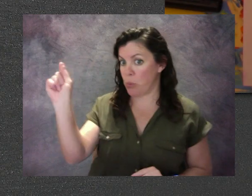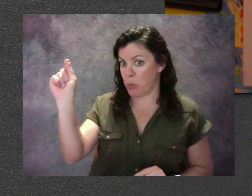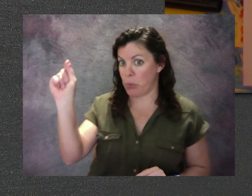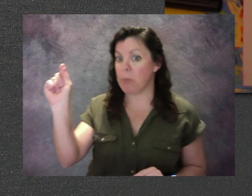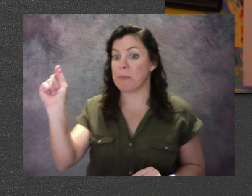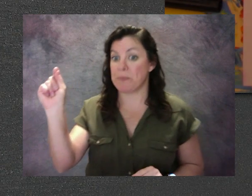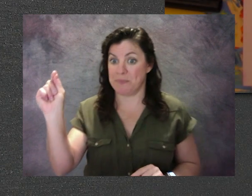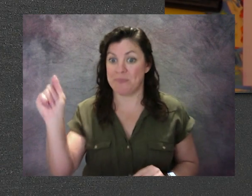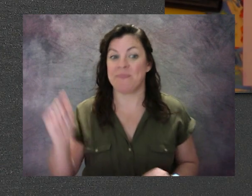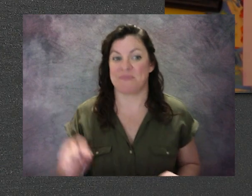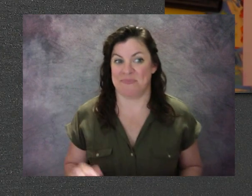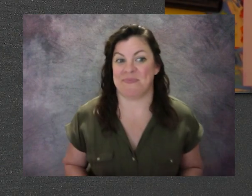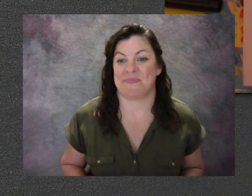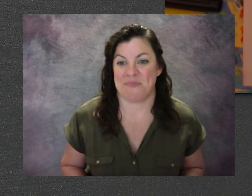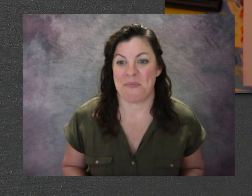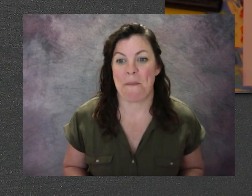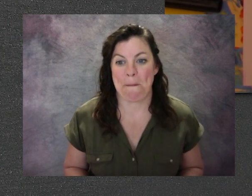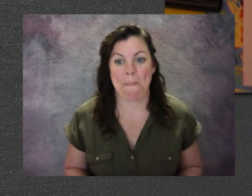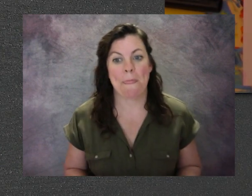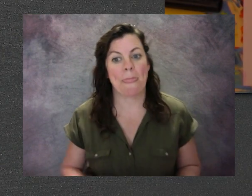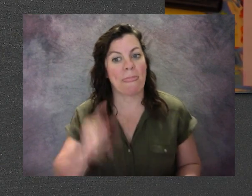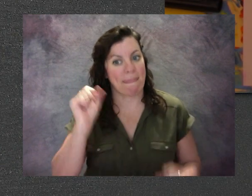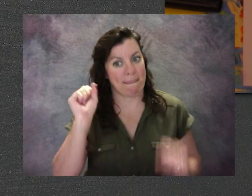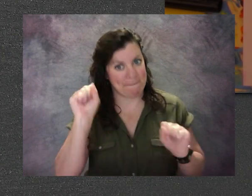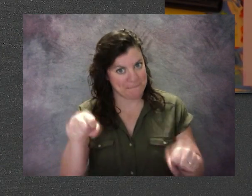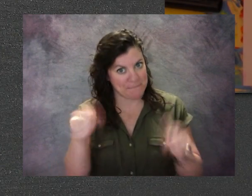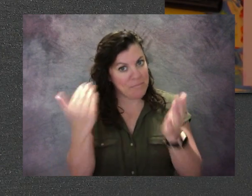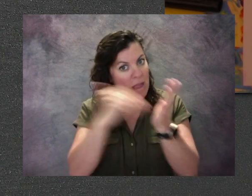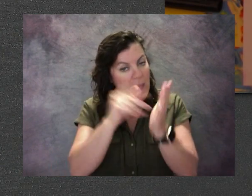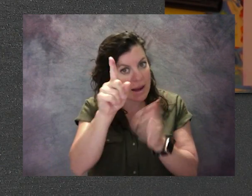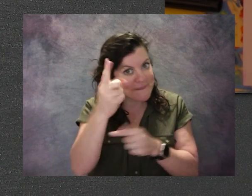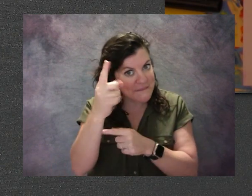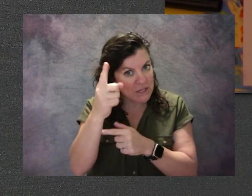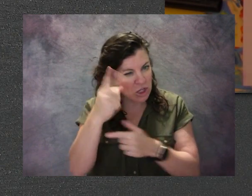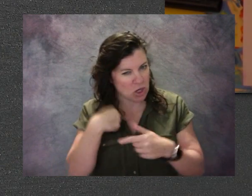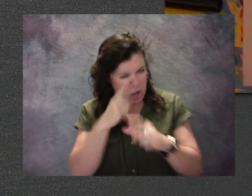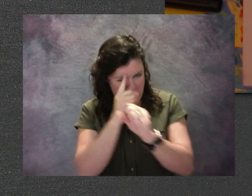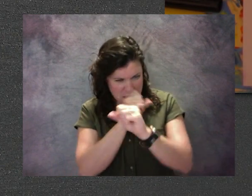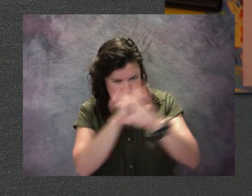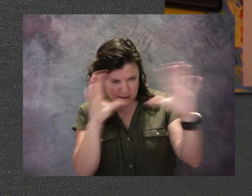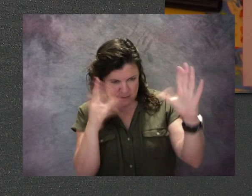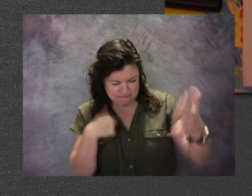to the corner. If you want to go ahead and air draw, go for it.